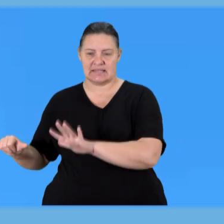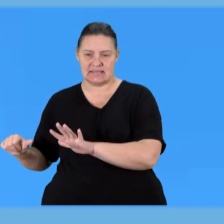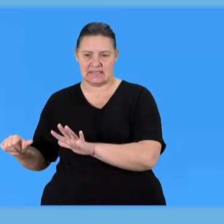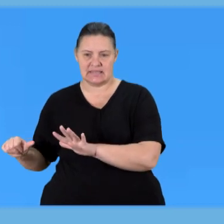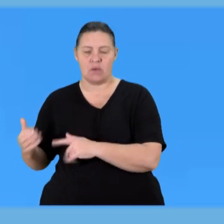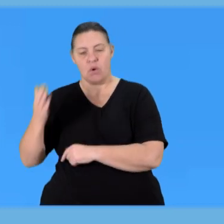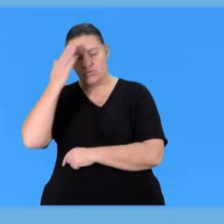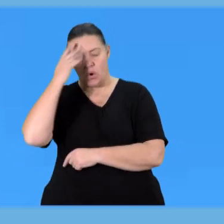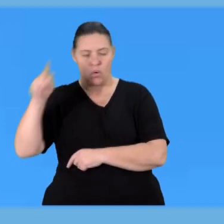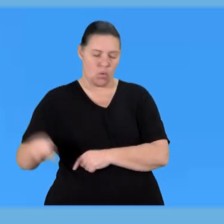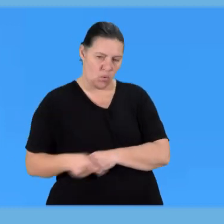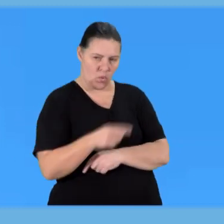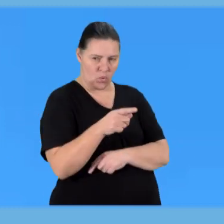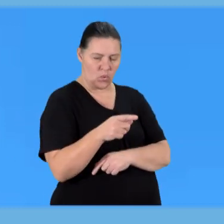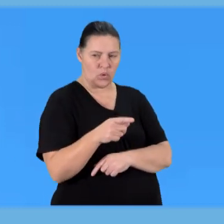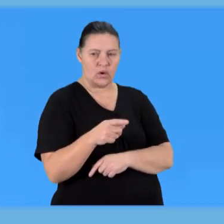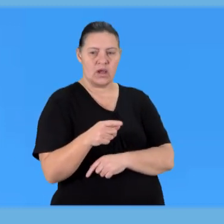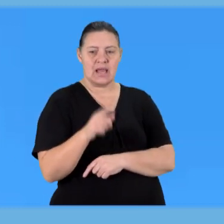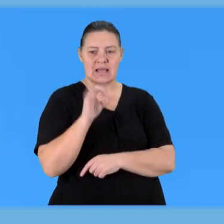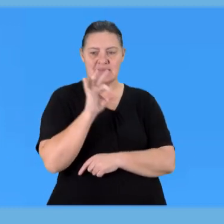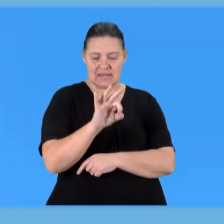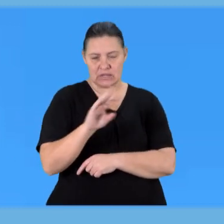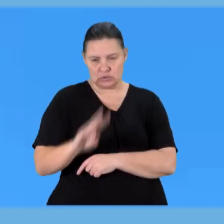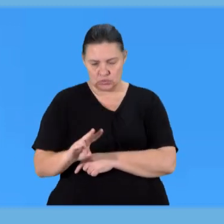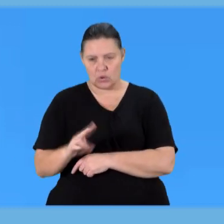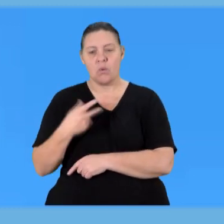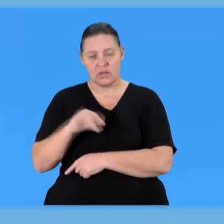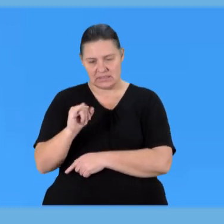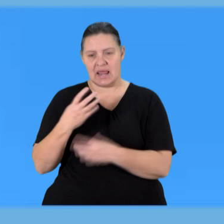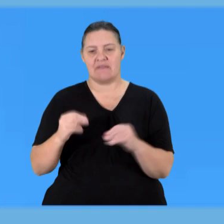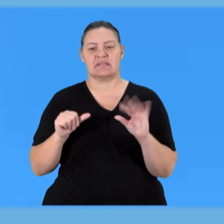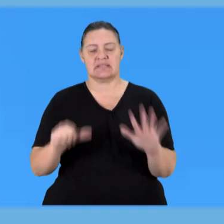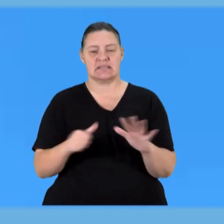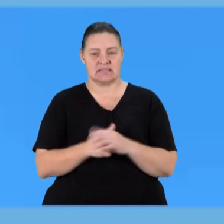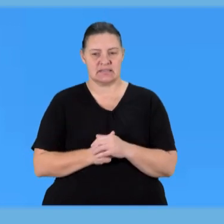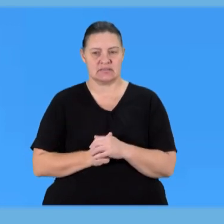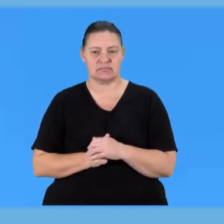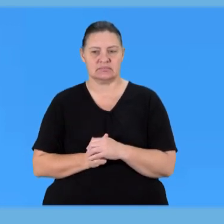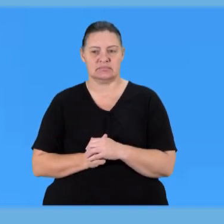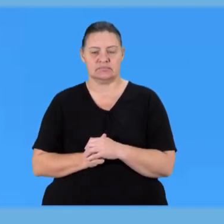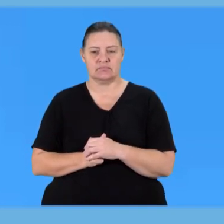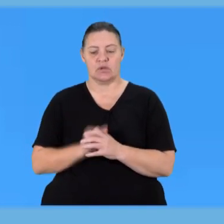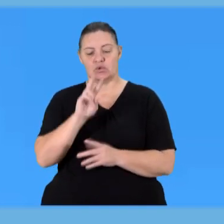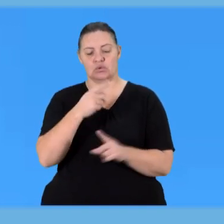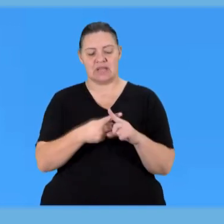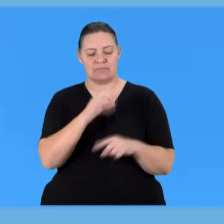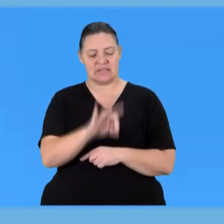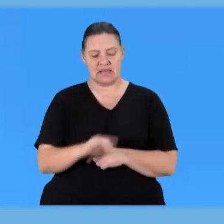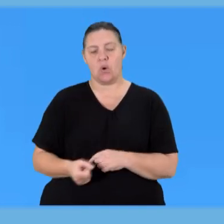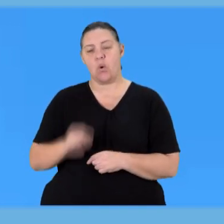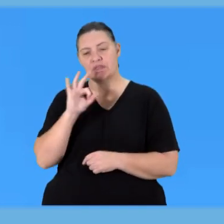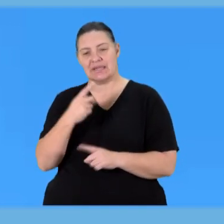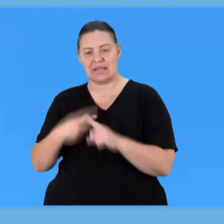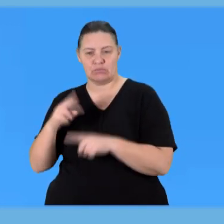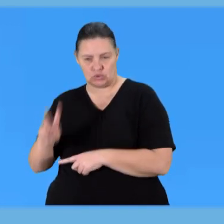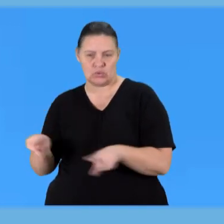6. Then we know that now, when you multiply the 3 and the 2, we can still get a 6. Remember, 2 times 3 and 3 times